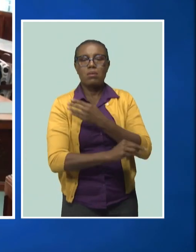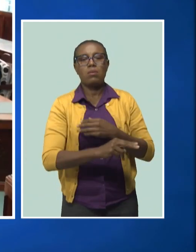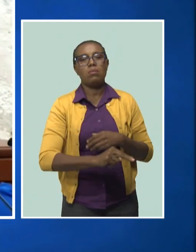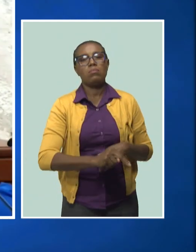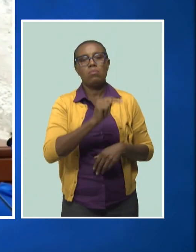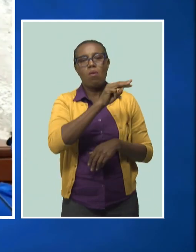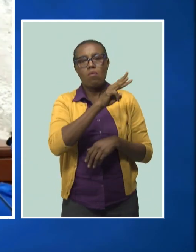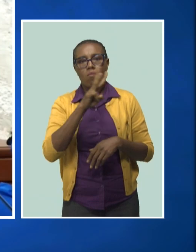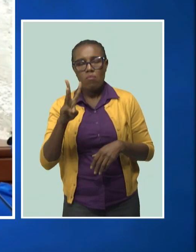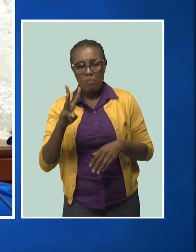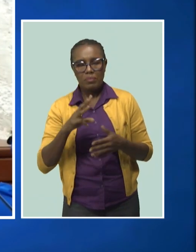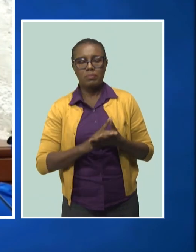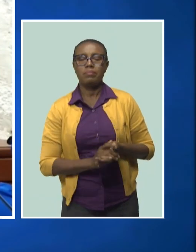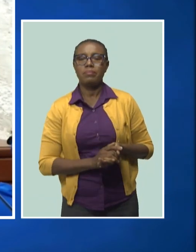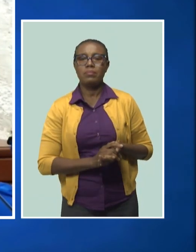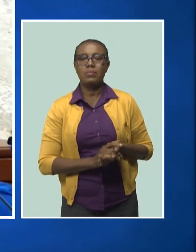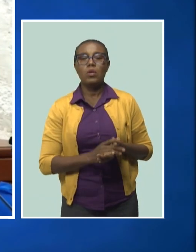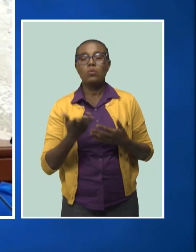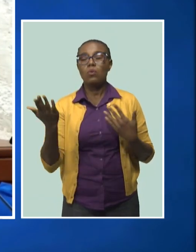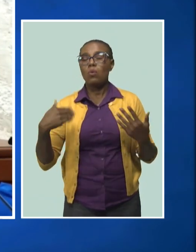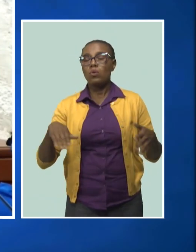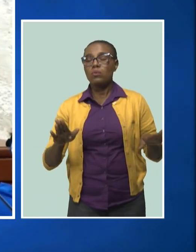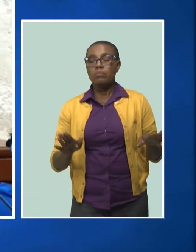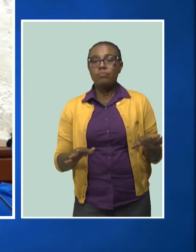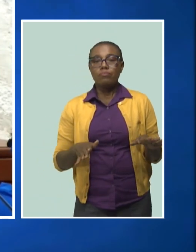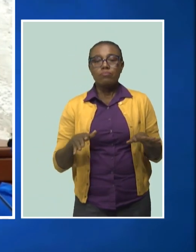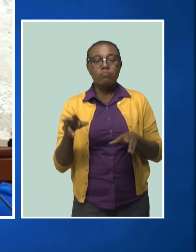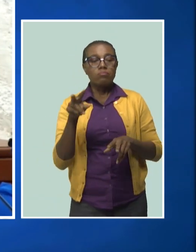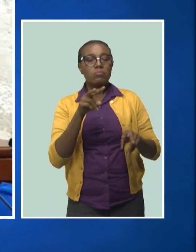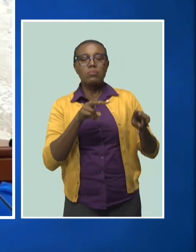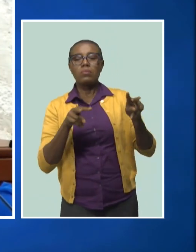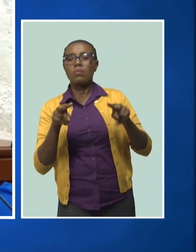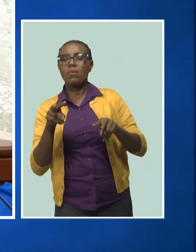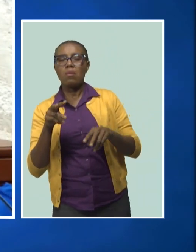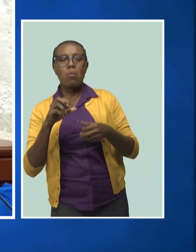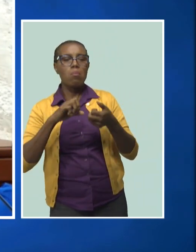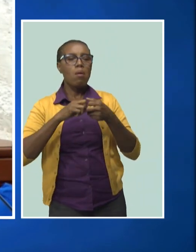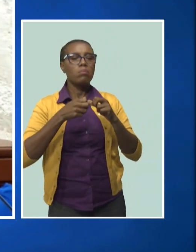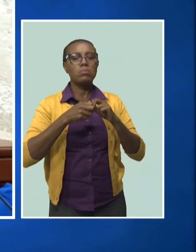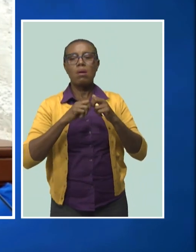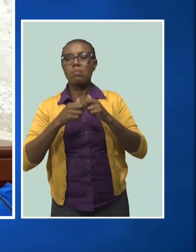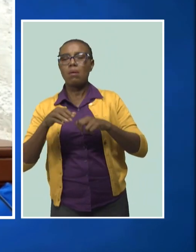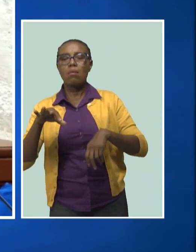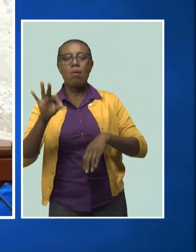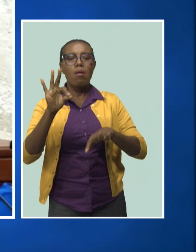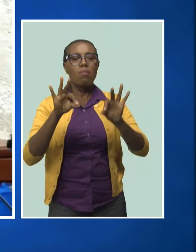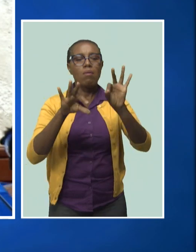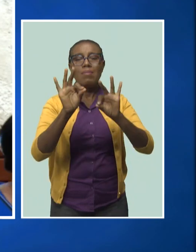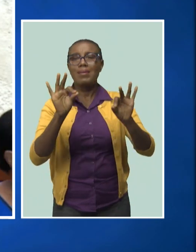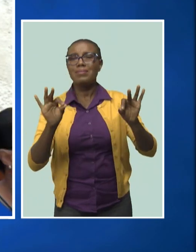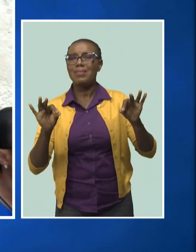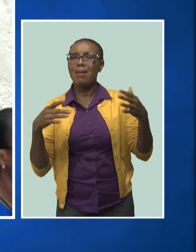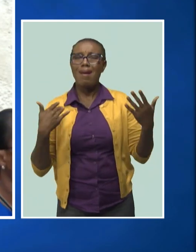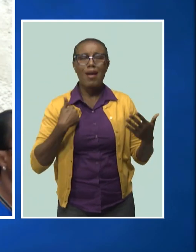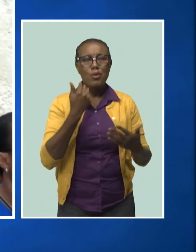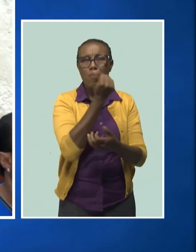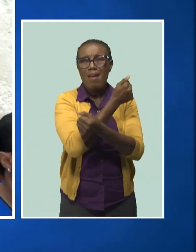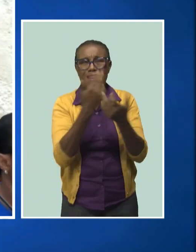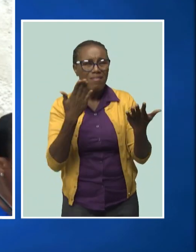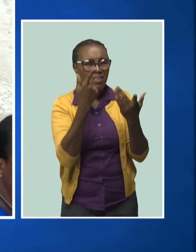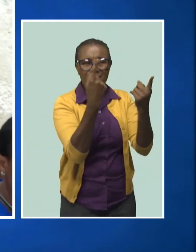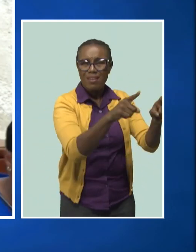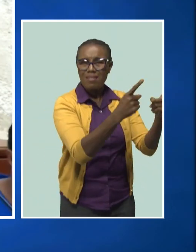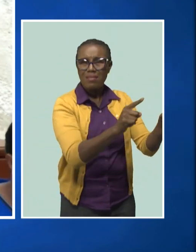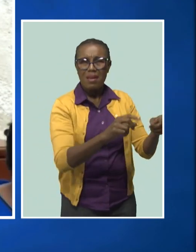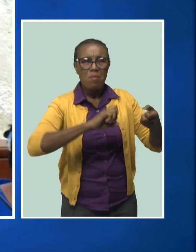So when they're walking about looking for issues, I am on top of every issue